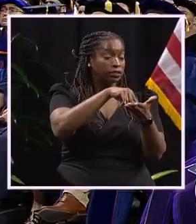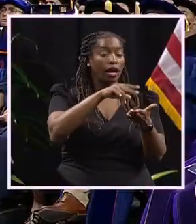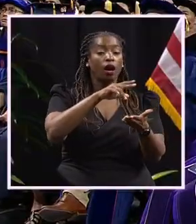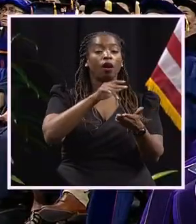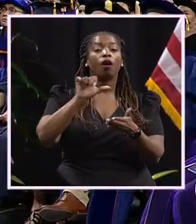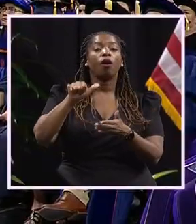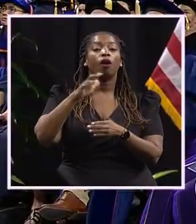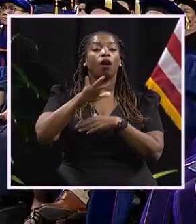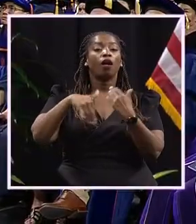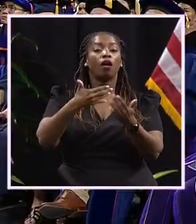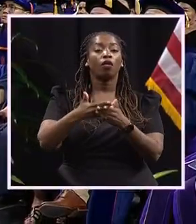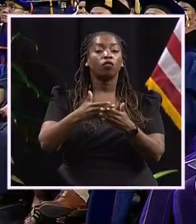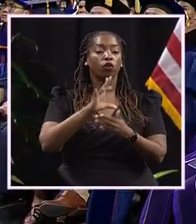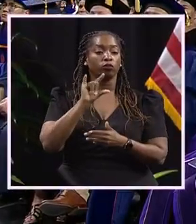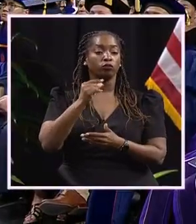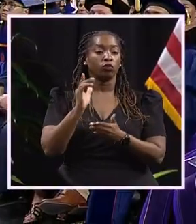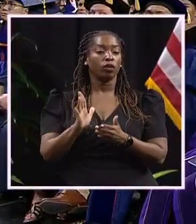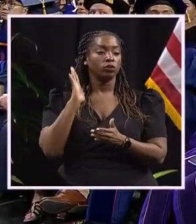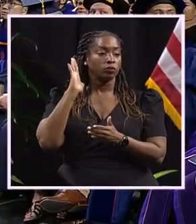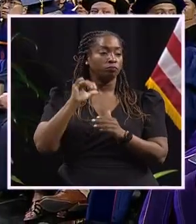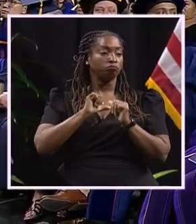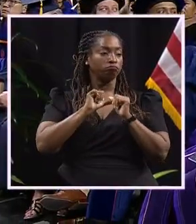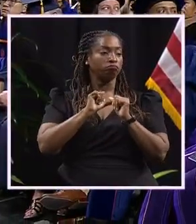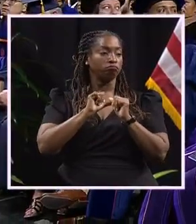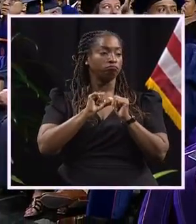will confer the degrees.